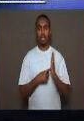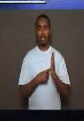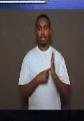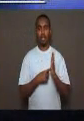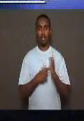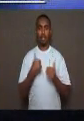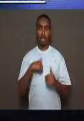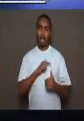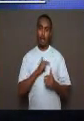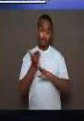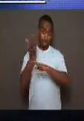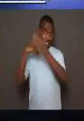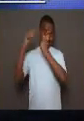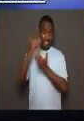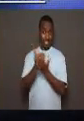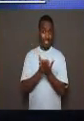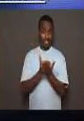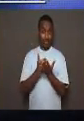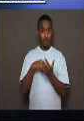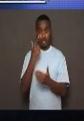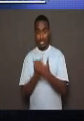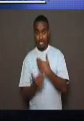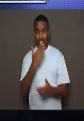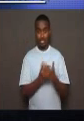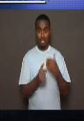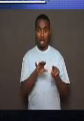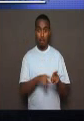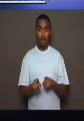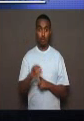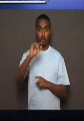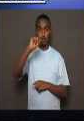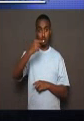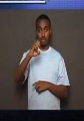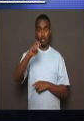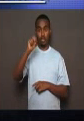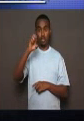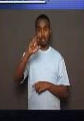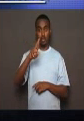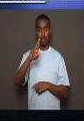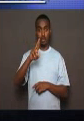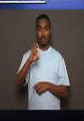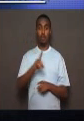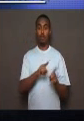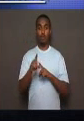Consider our earlier lesson when we discussed the genre of Casino Royale.